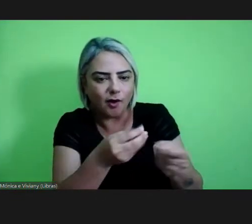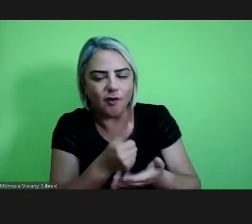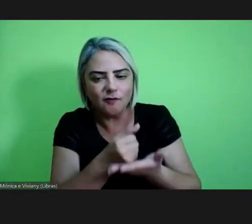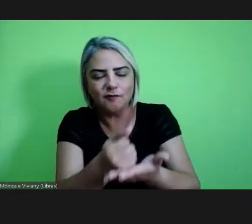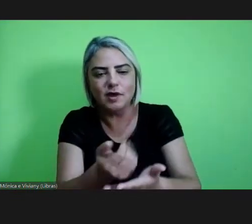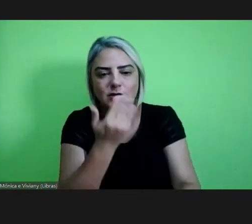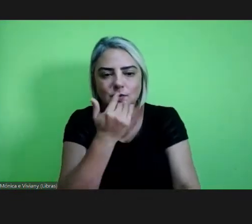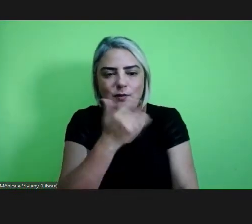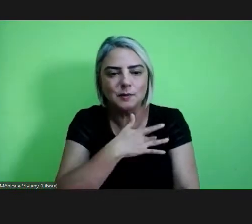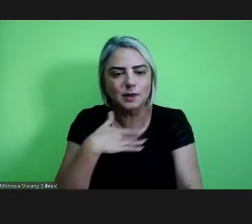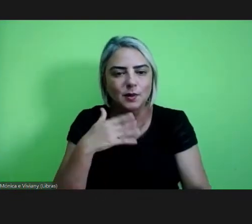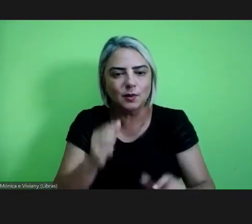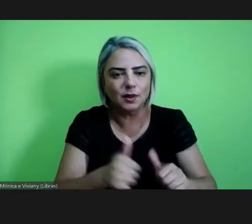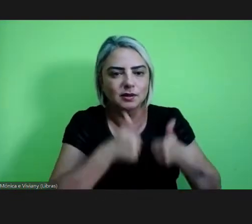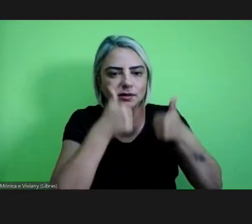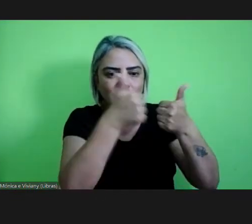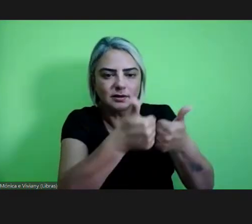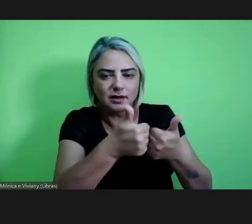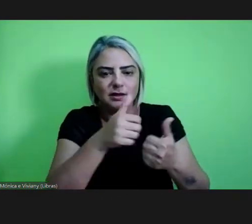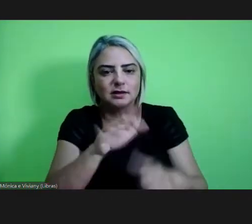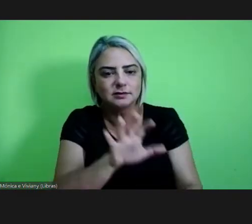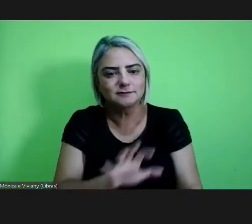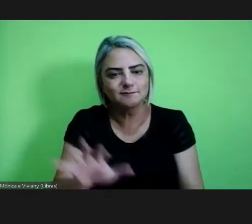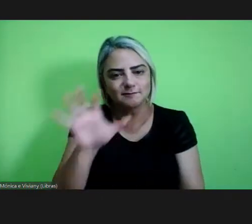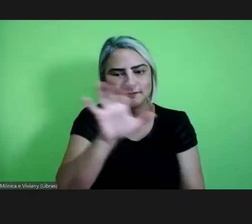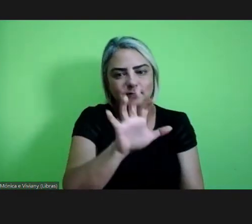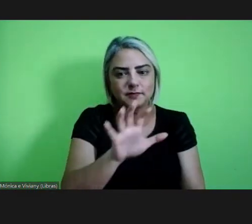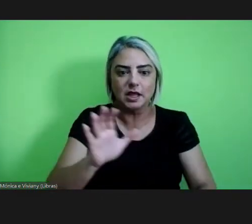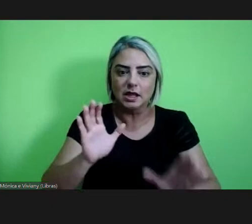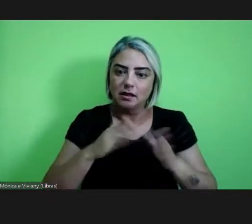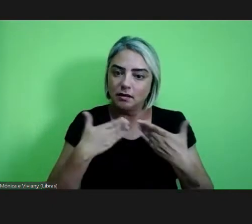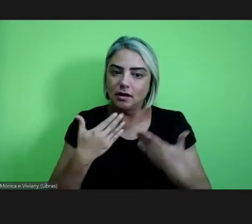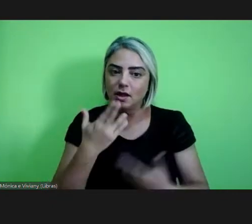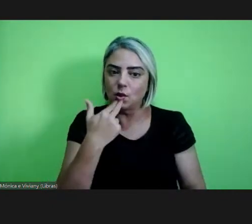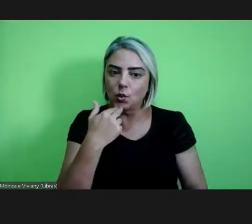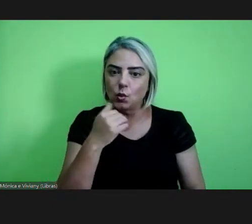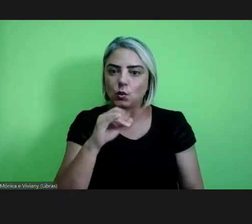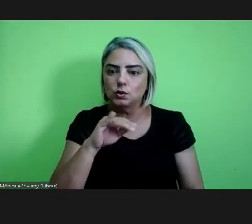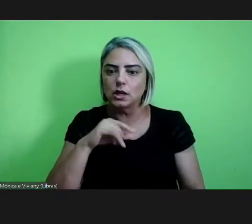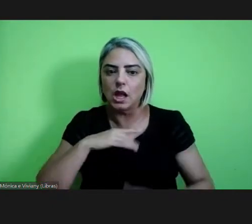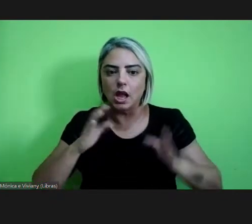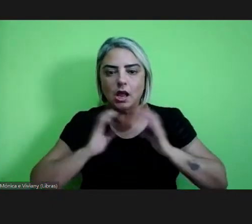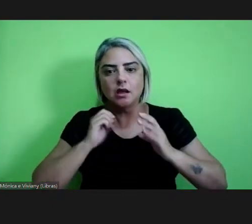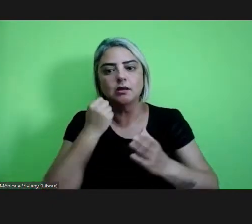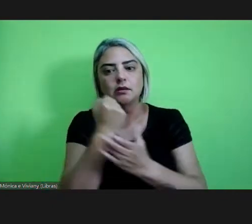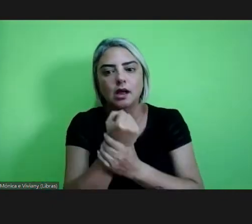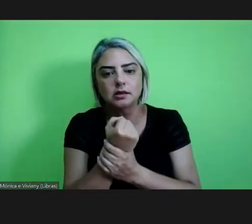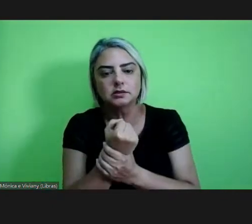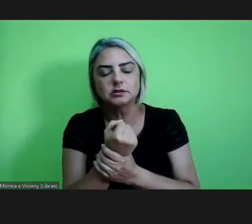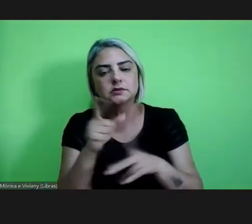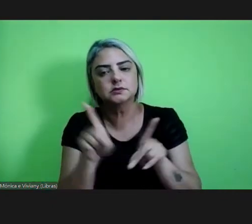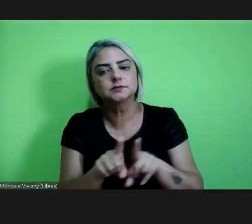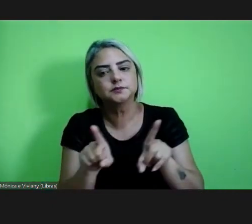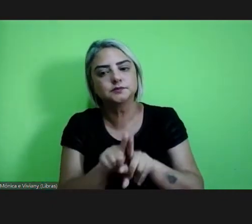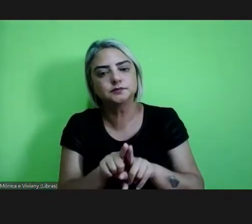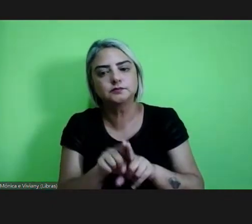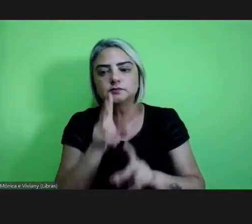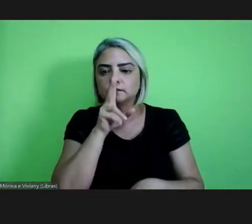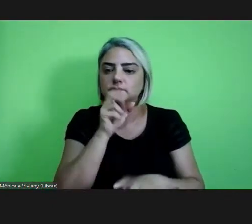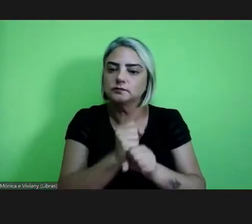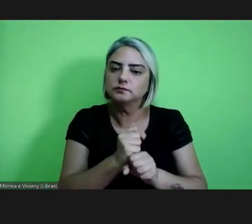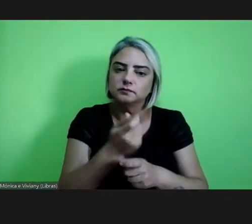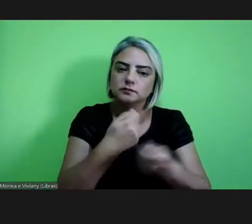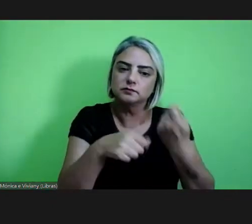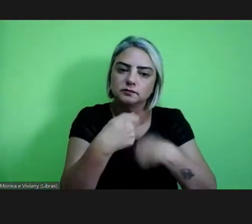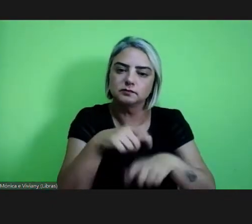to strengthen to give healthy foods, rich foods, nutritionally healthy foods, and also